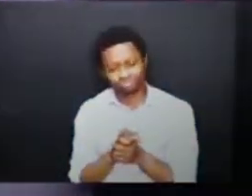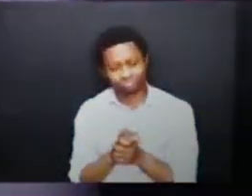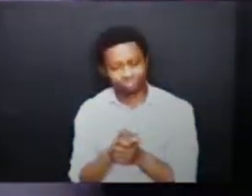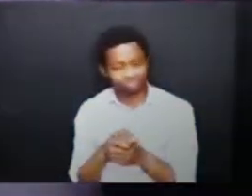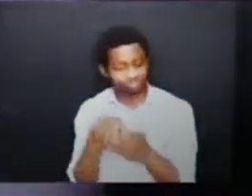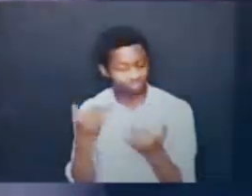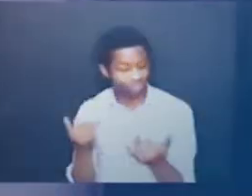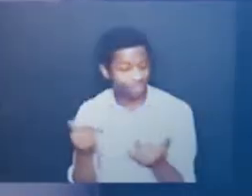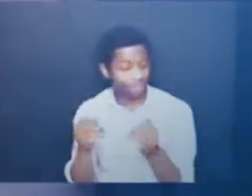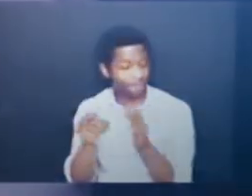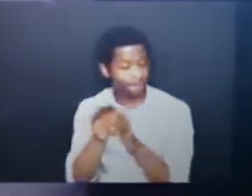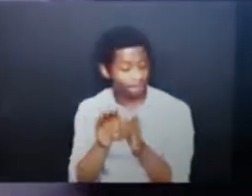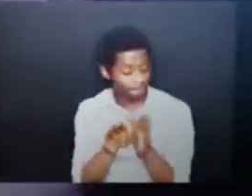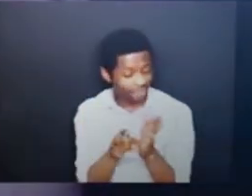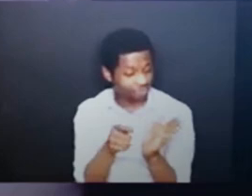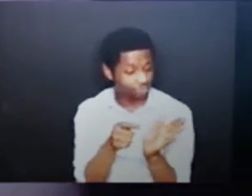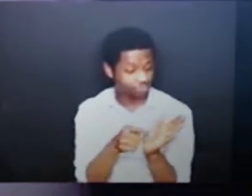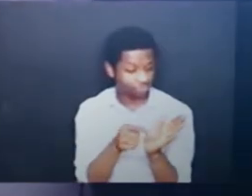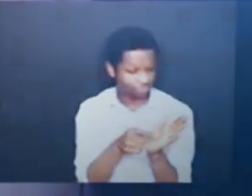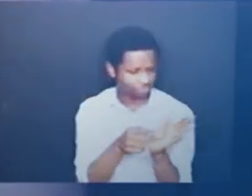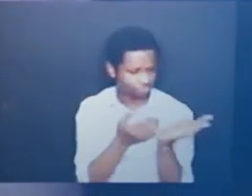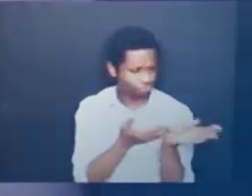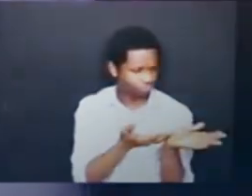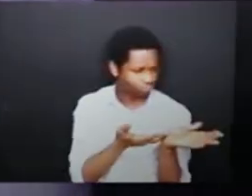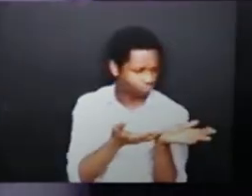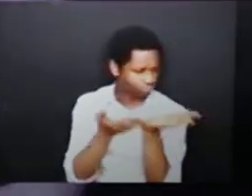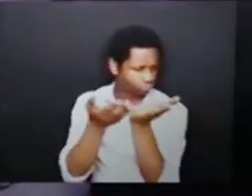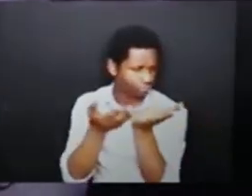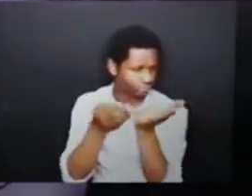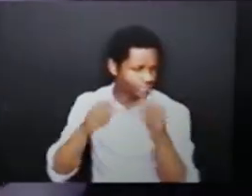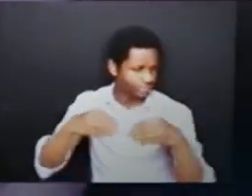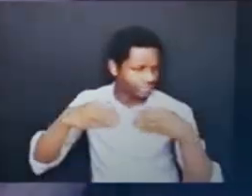scripture breathes wisdom. Adophonum, Chirono.